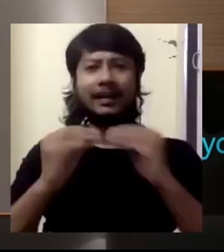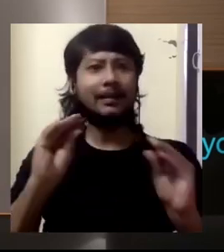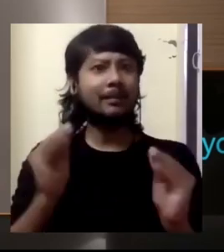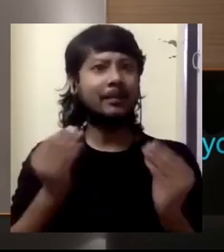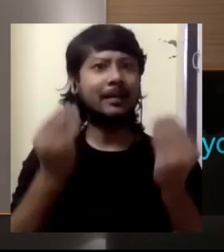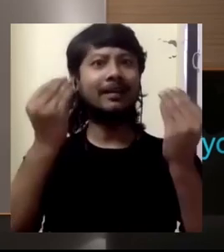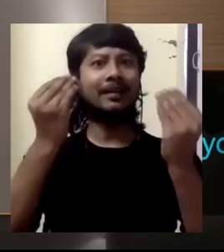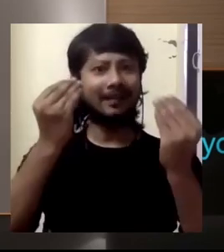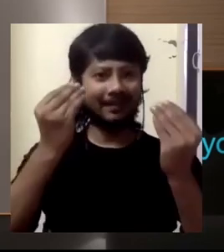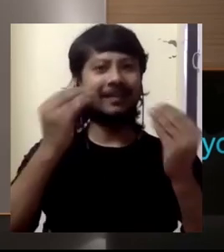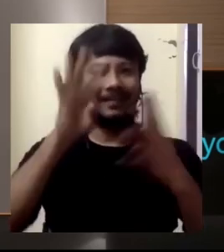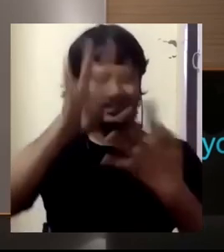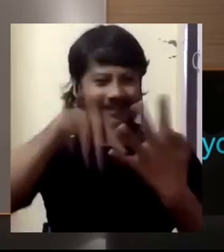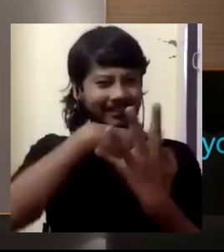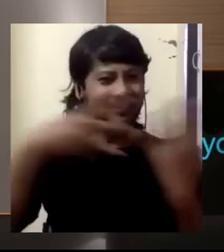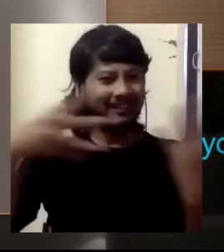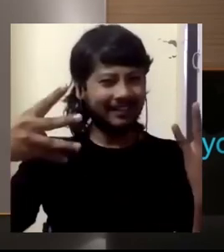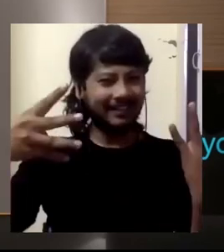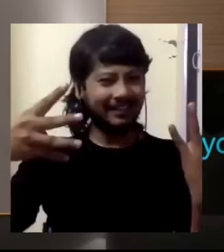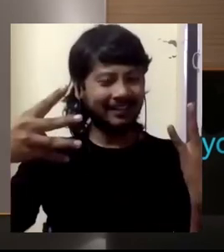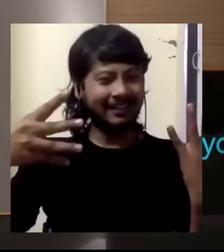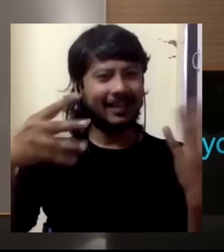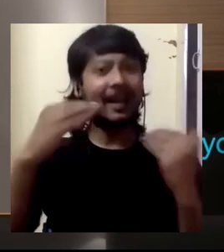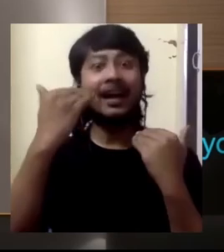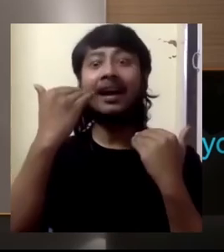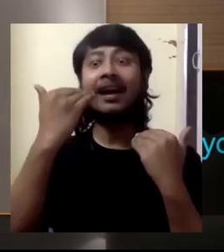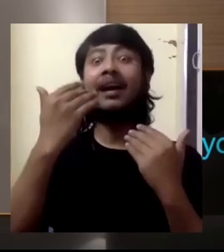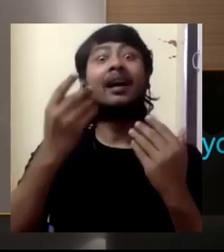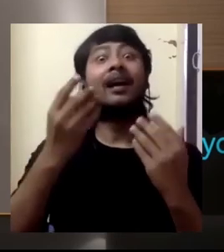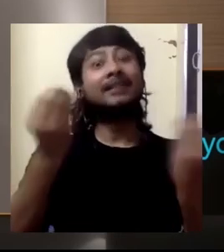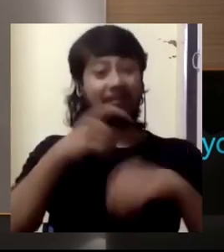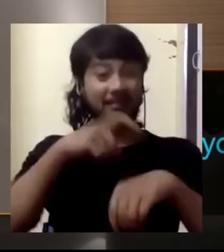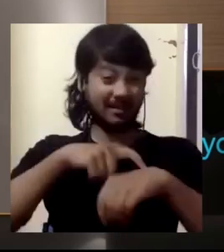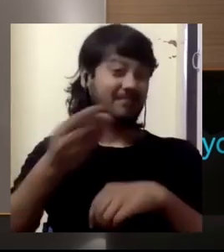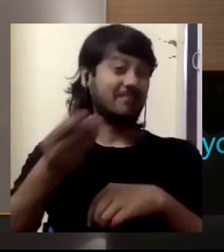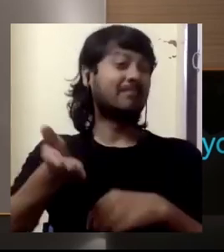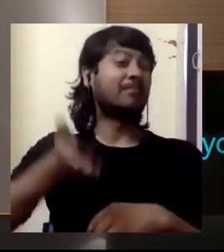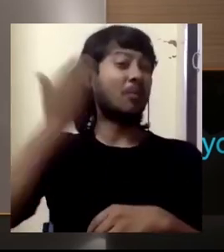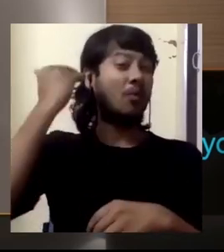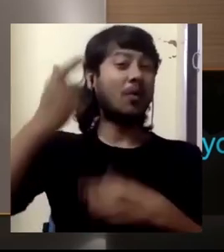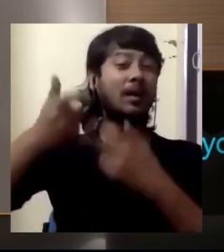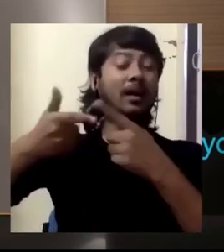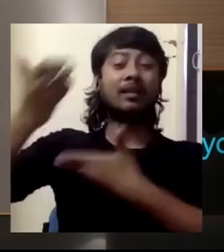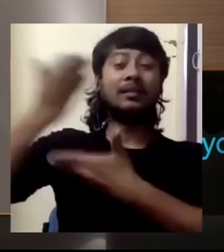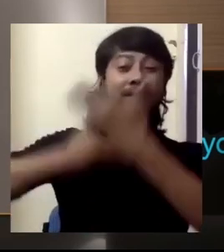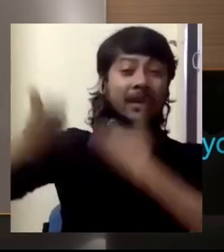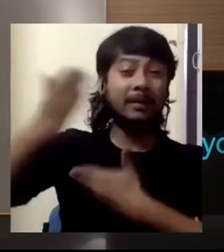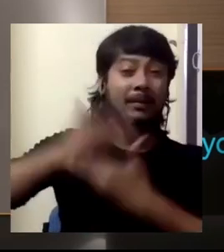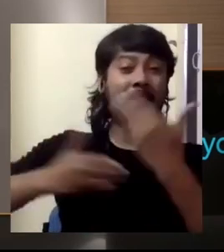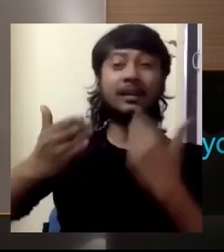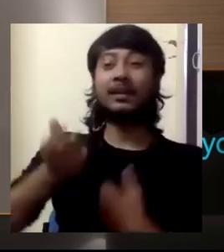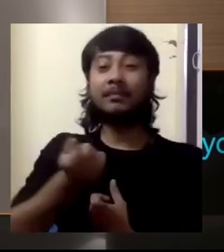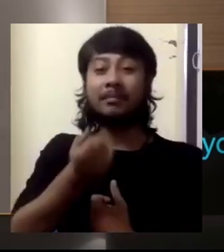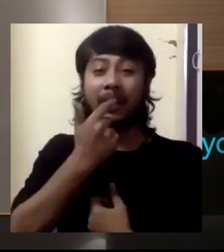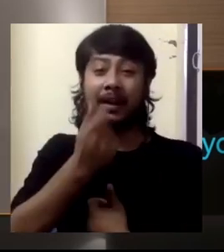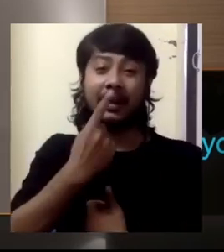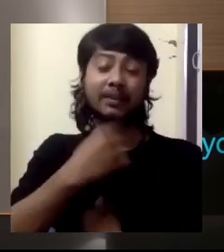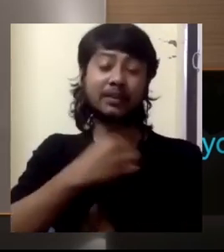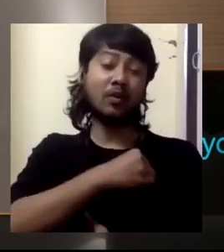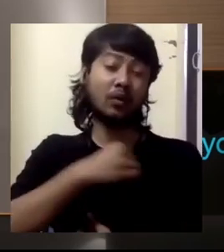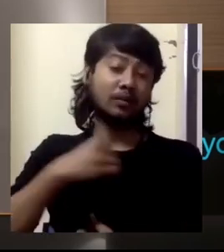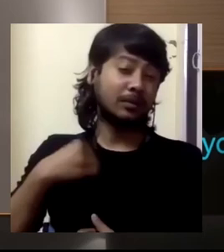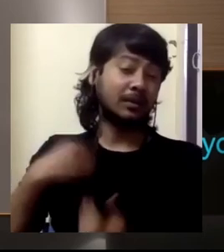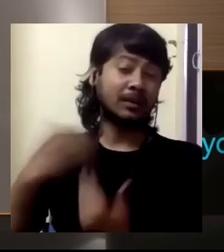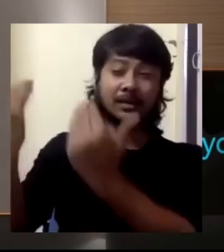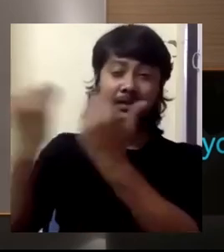a bit more. Sometimes we need therapy and counseling, that might help. Sometimes we need medication. Some of us need support in an